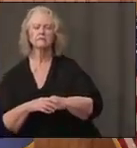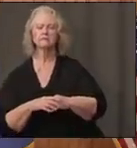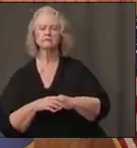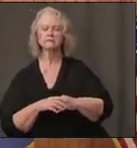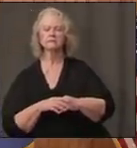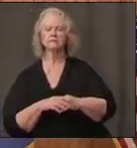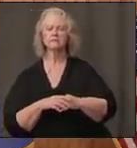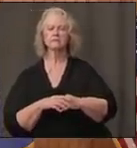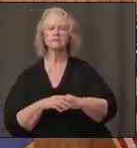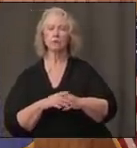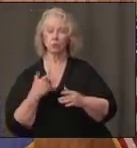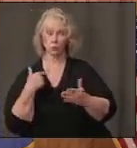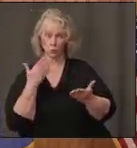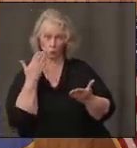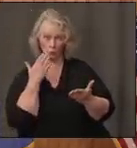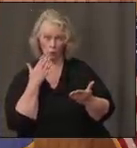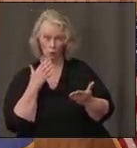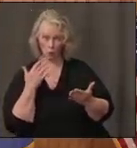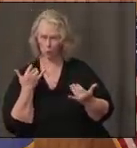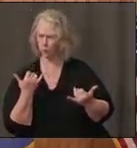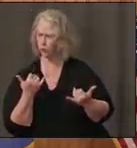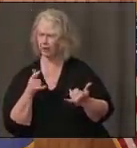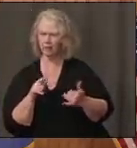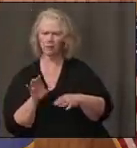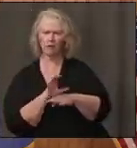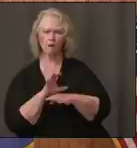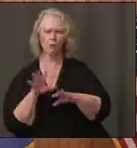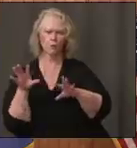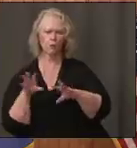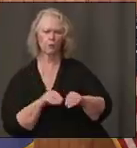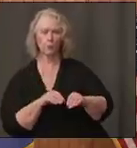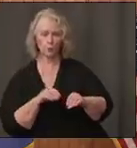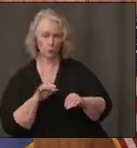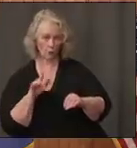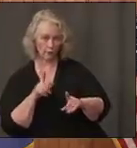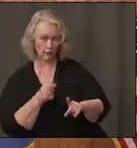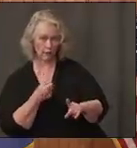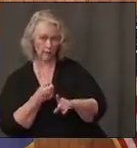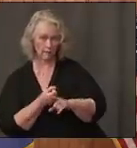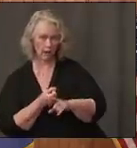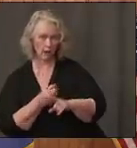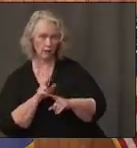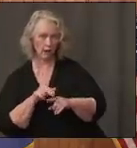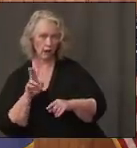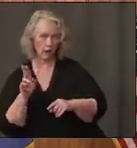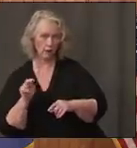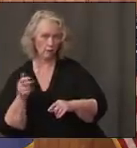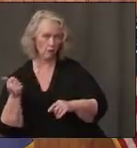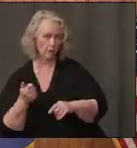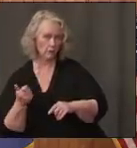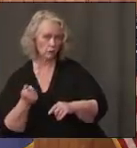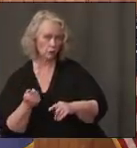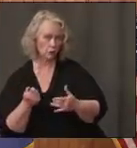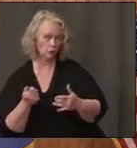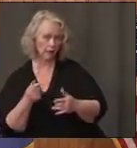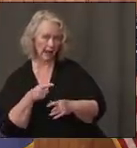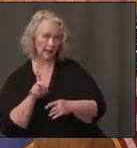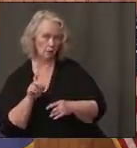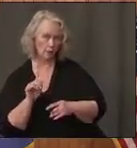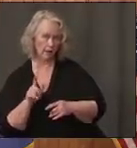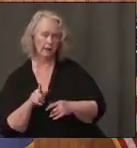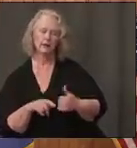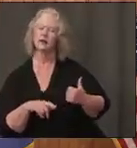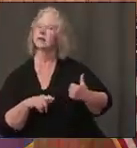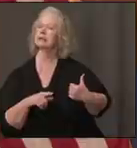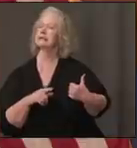know if today's computer outage is going to impact the unemployment claim processing at the Department of Labor?